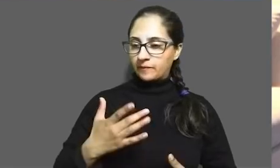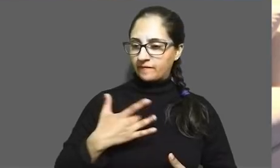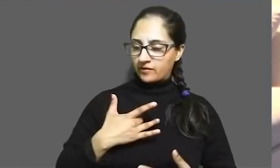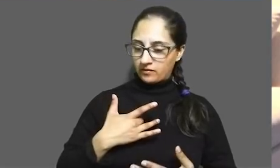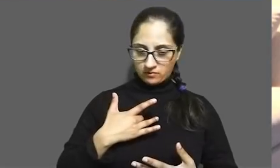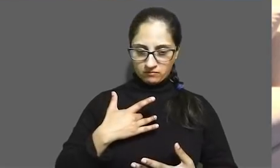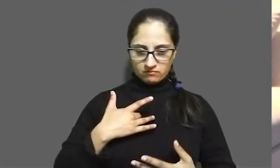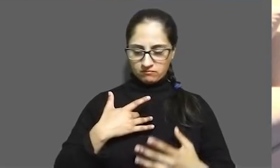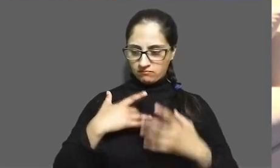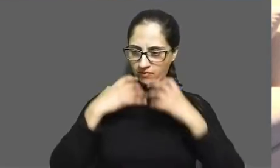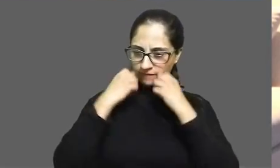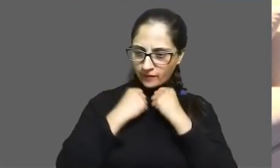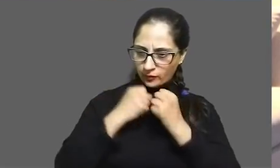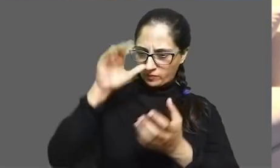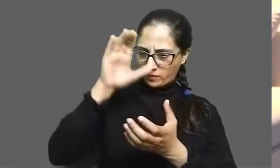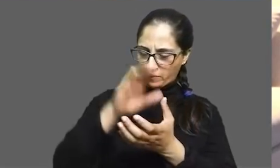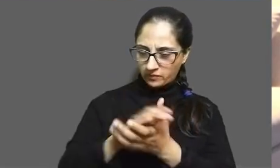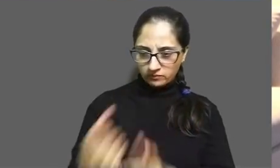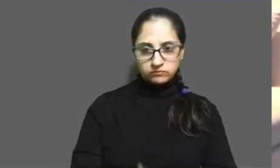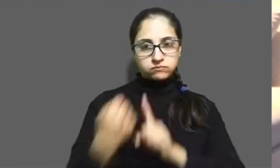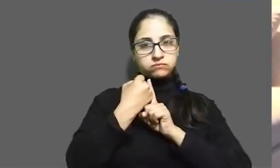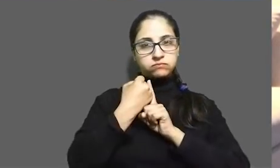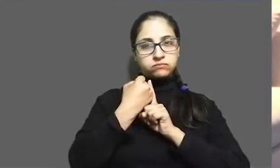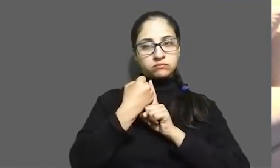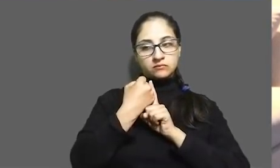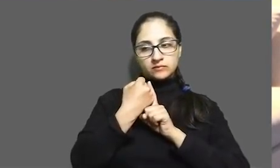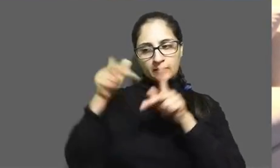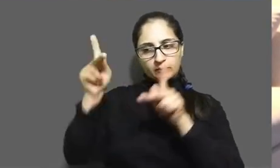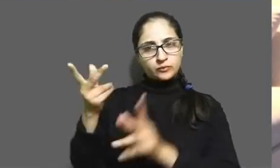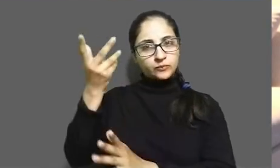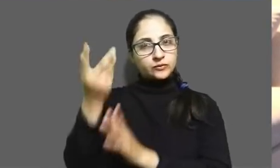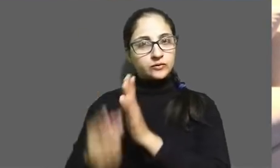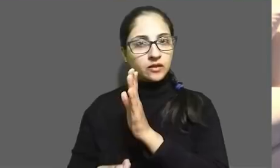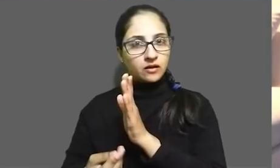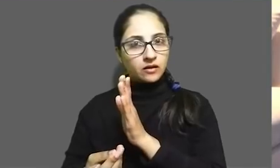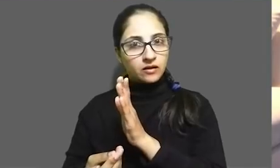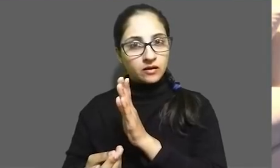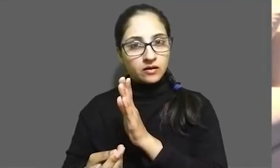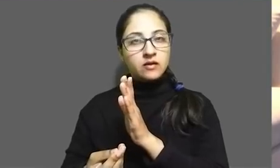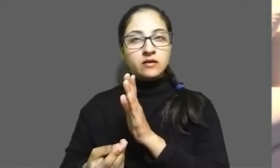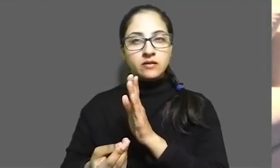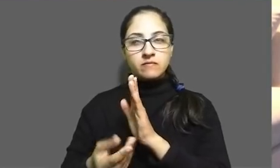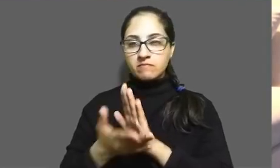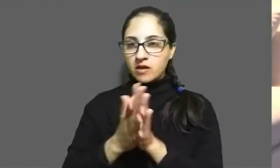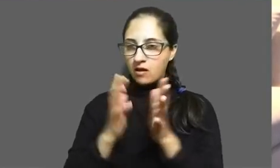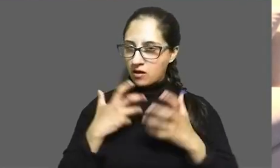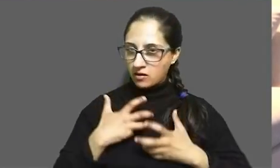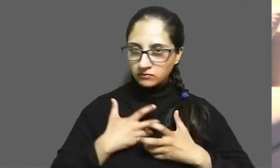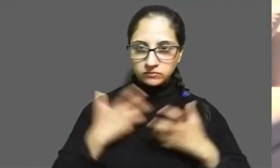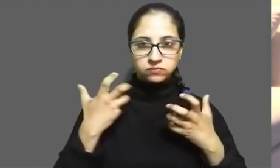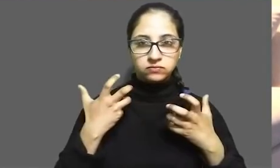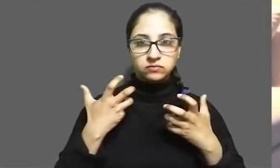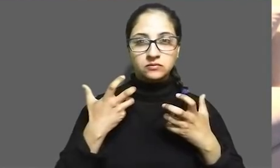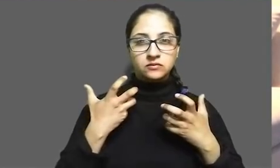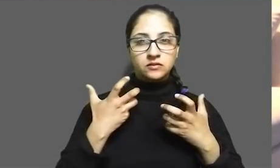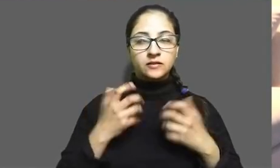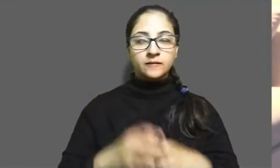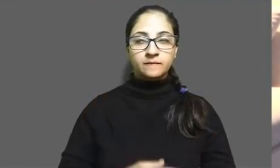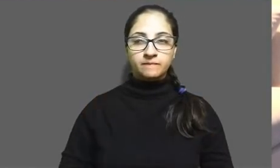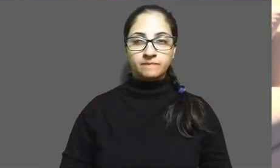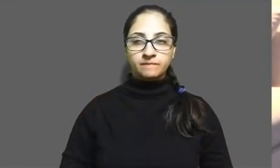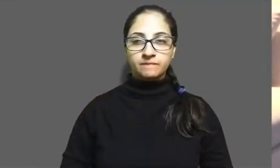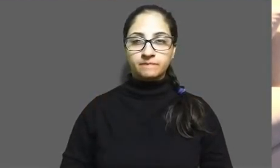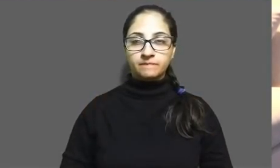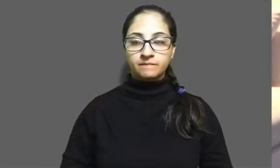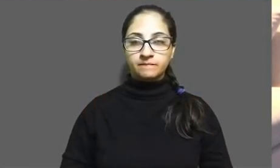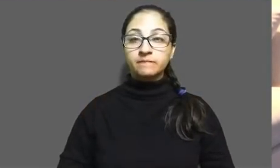sometimes guilt or anger. Why did this happen to me? Questions may arise about our core beliefs.